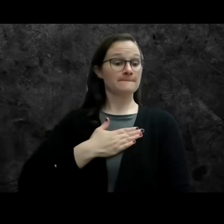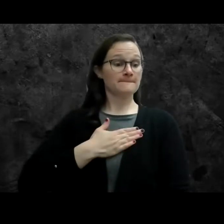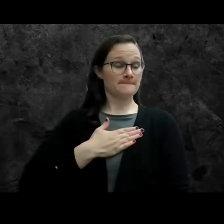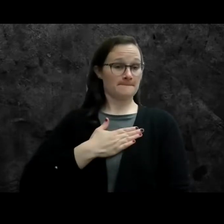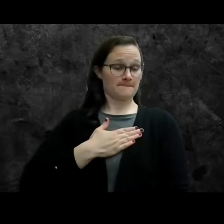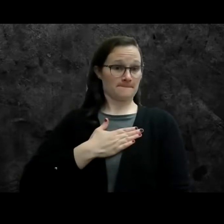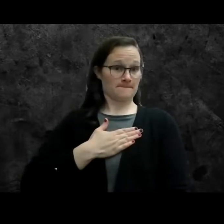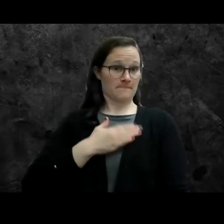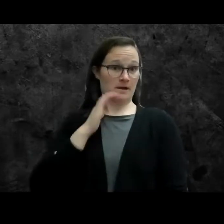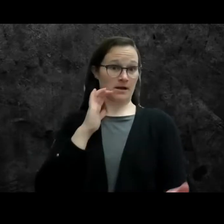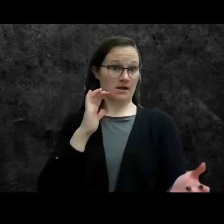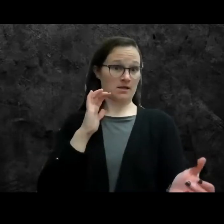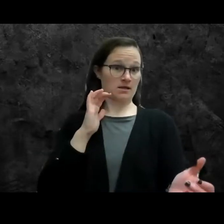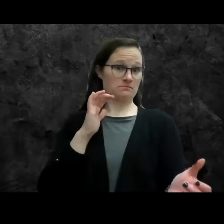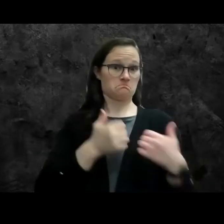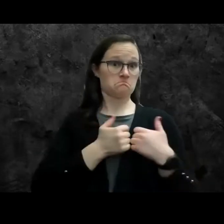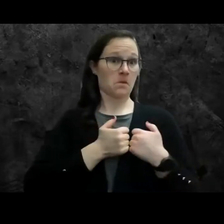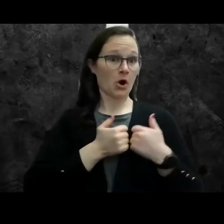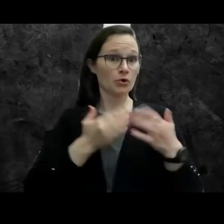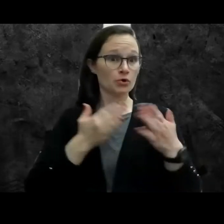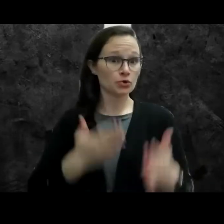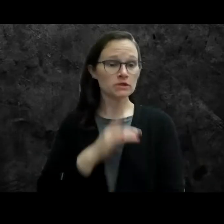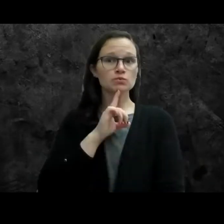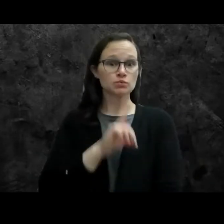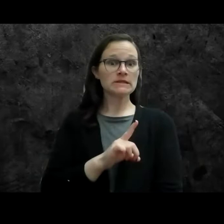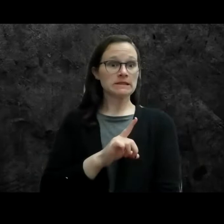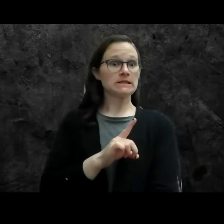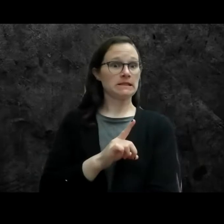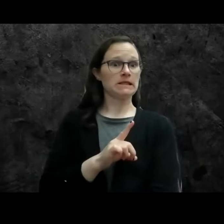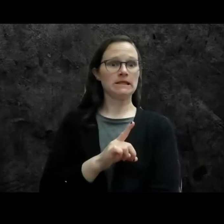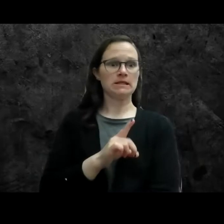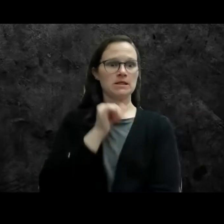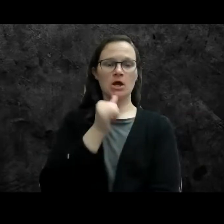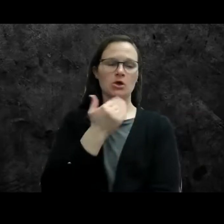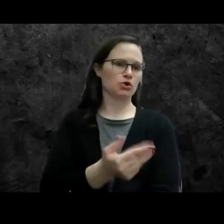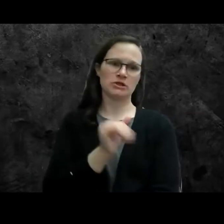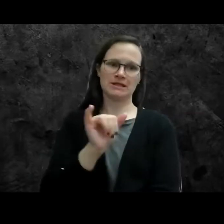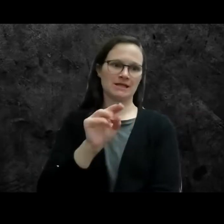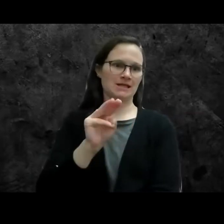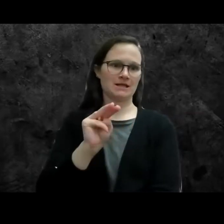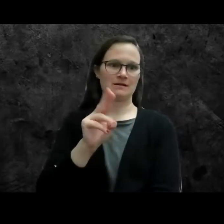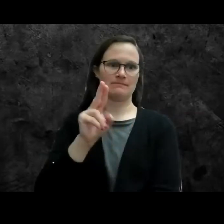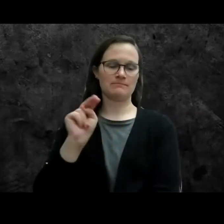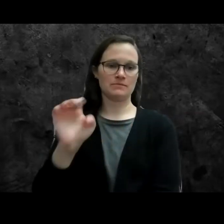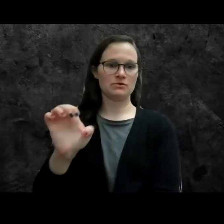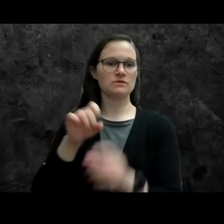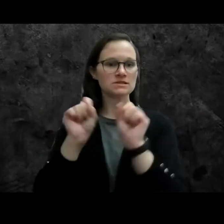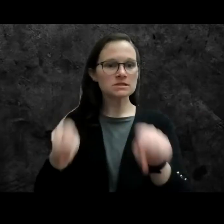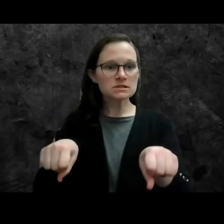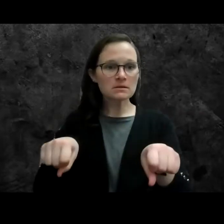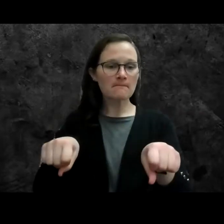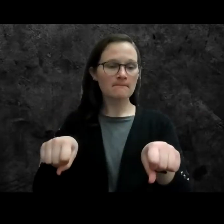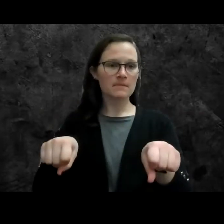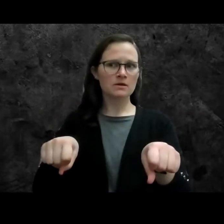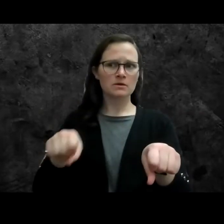and so we've had a lot of very interesting discussions over the course of the past several weeks. And now that we have this